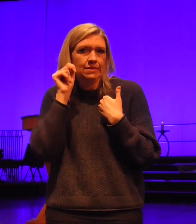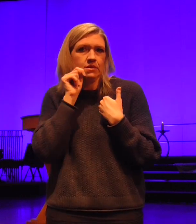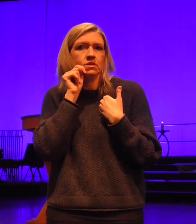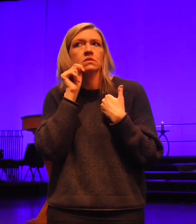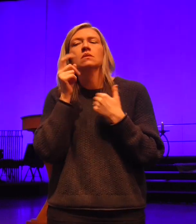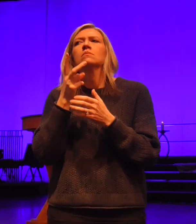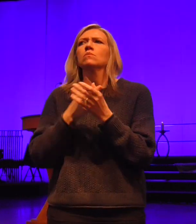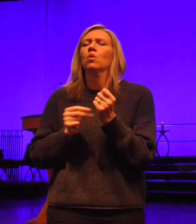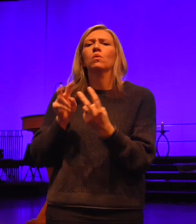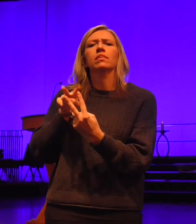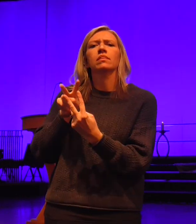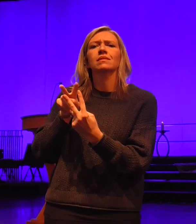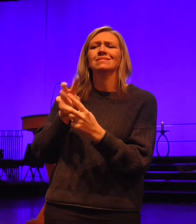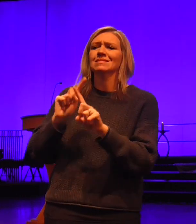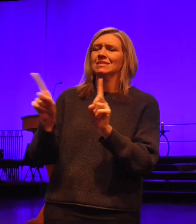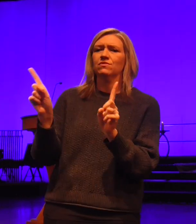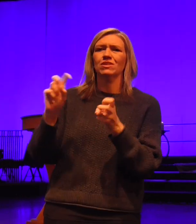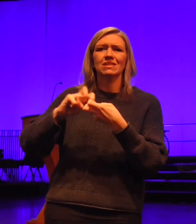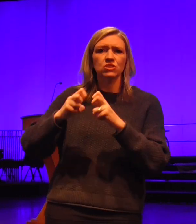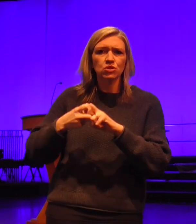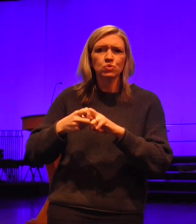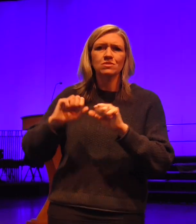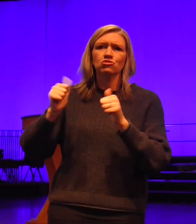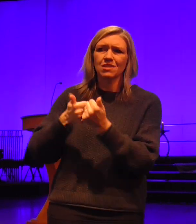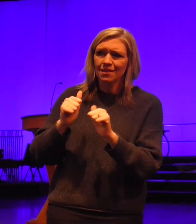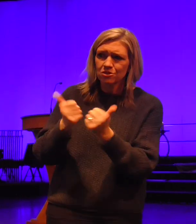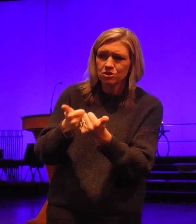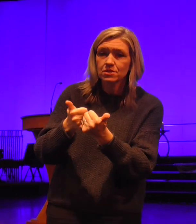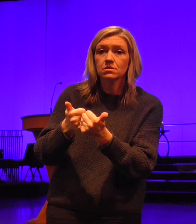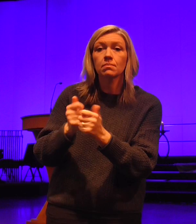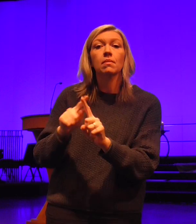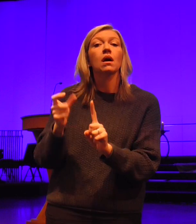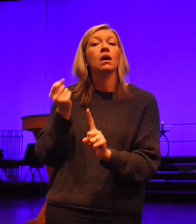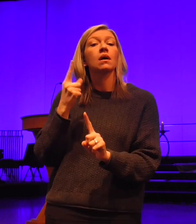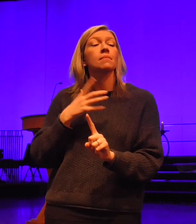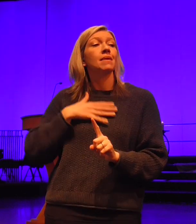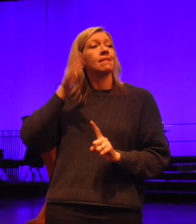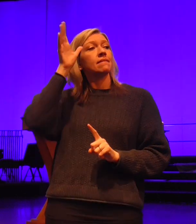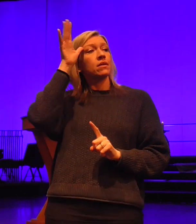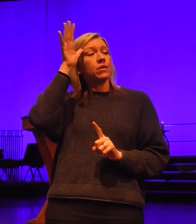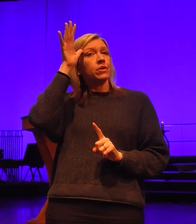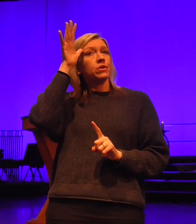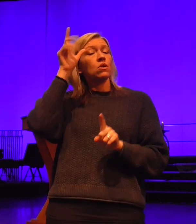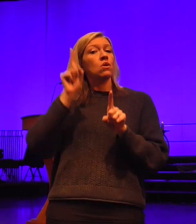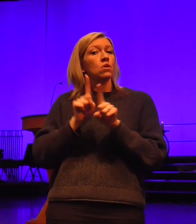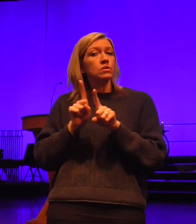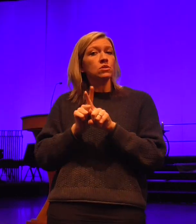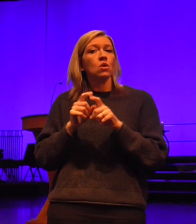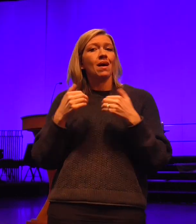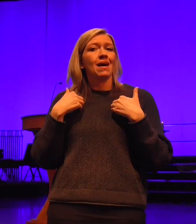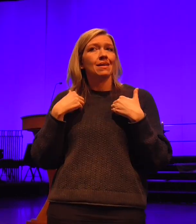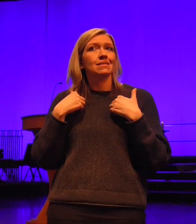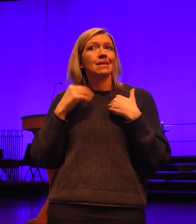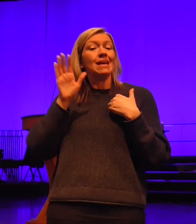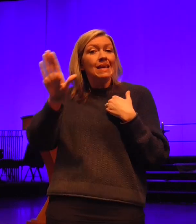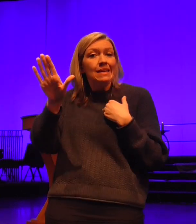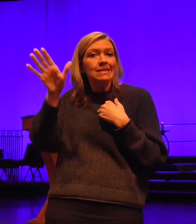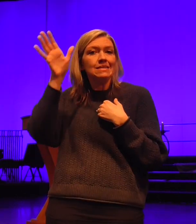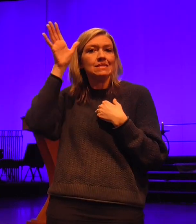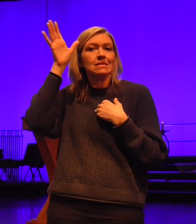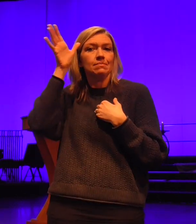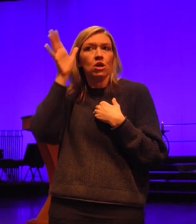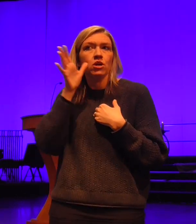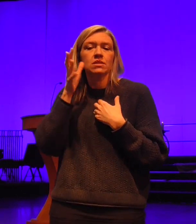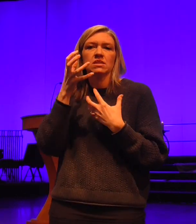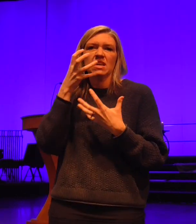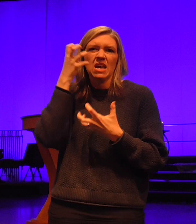different issues that played into the challenges they faced. But my father also had parenting that was a lot of anger,